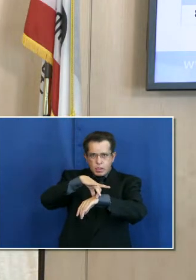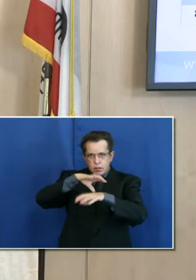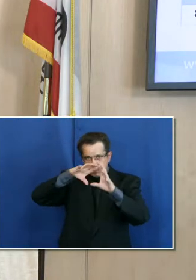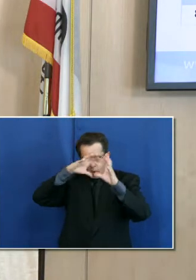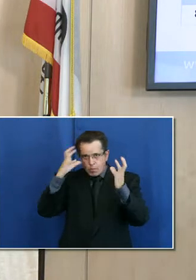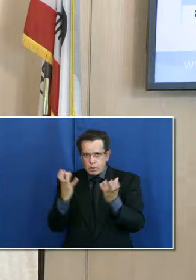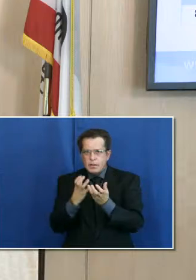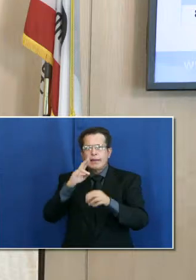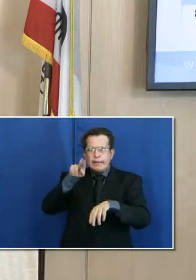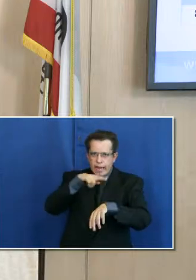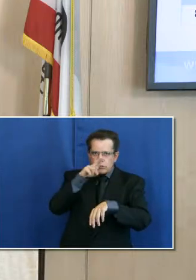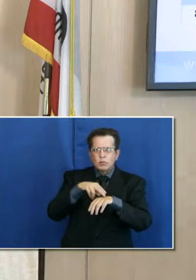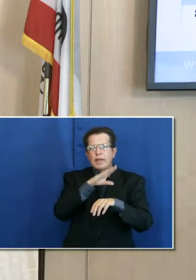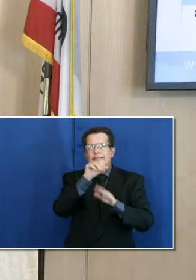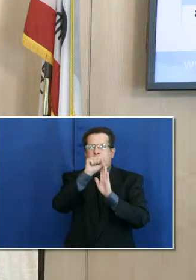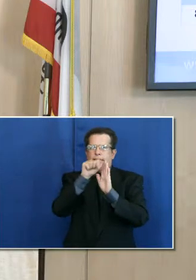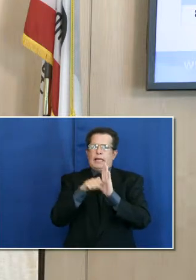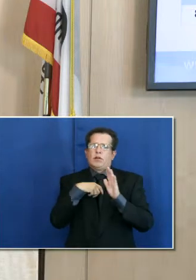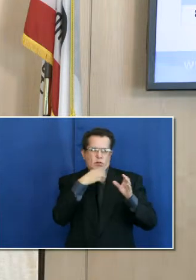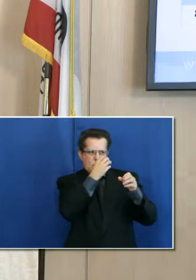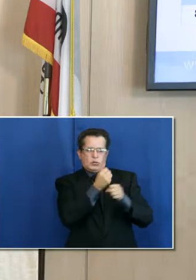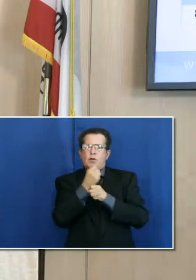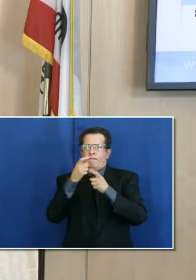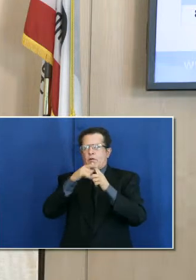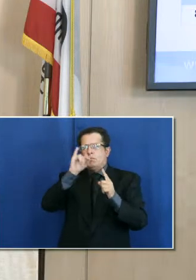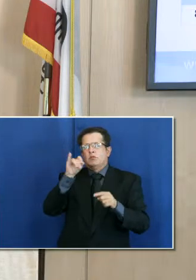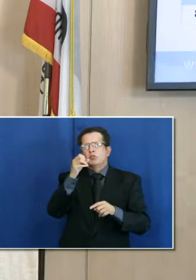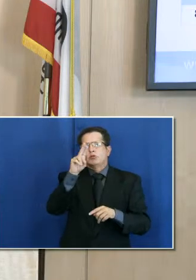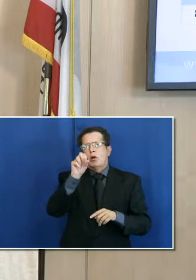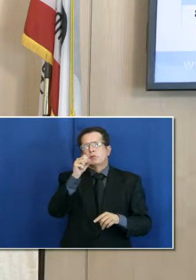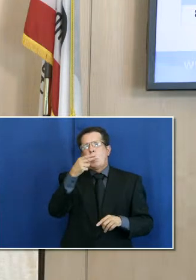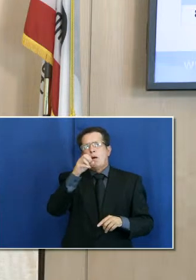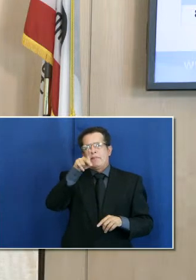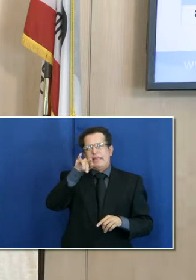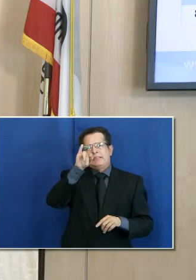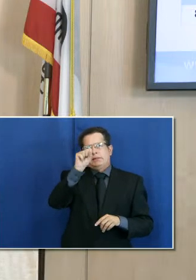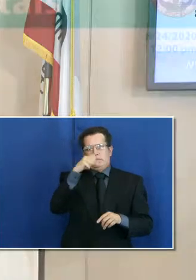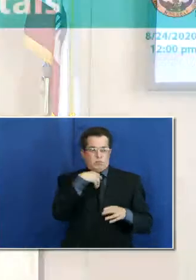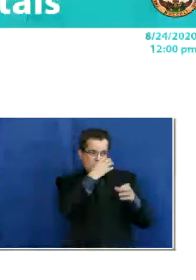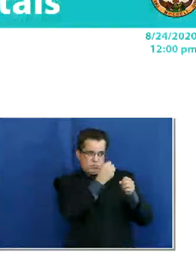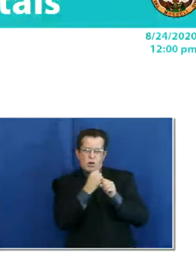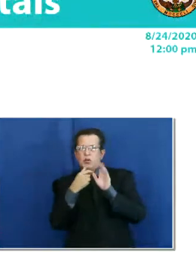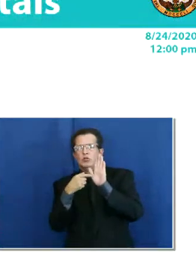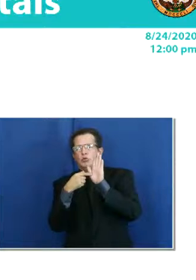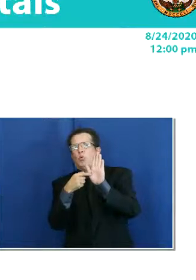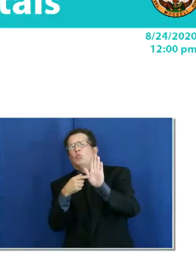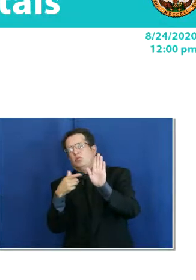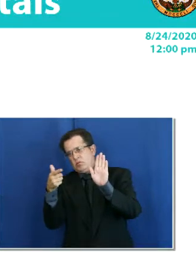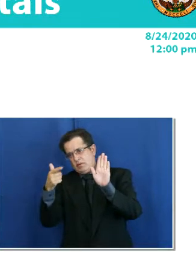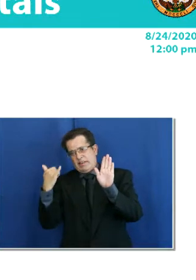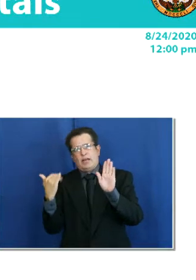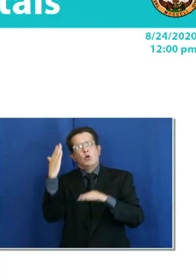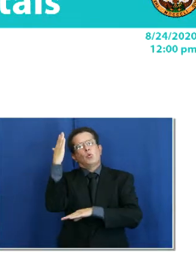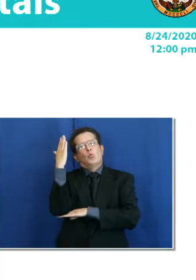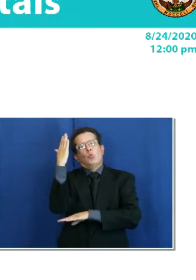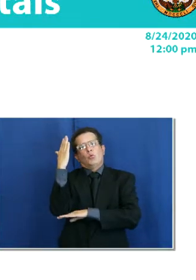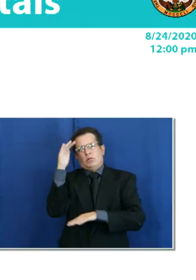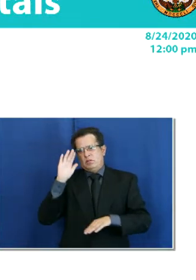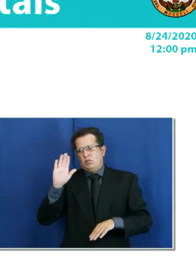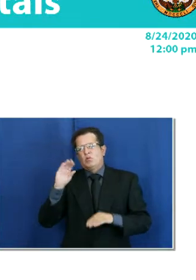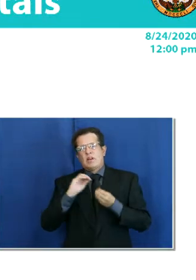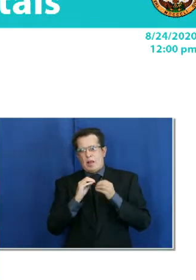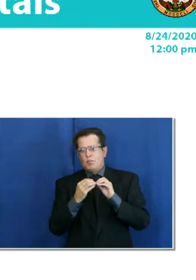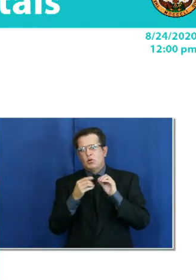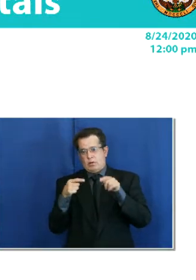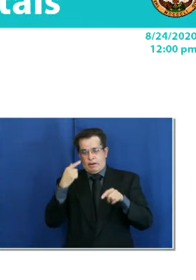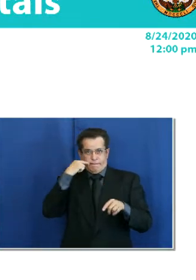based on data that we retrieved from the Johns Hopkins dashboard that was obtained today around noon. Today's local